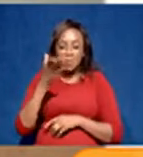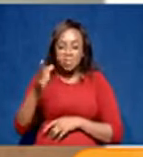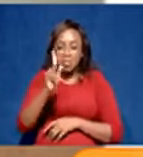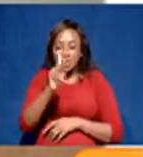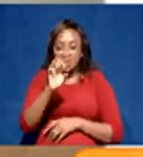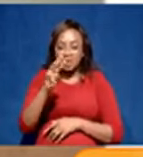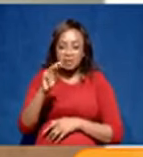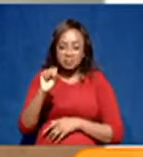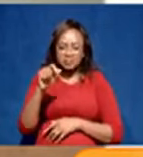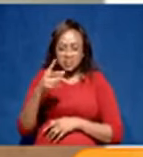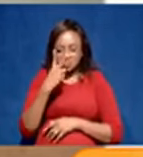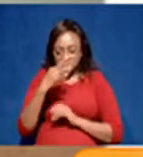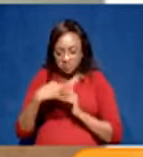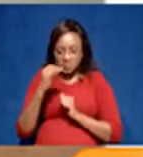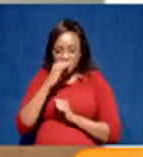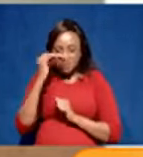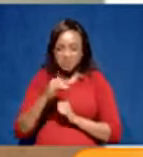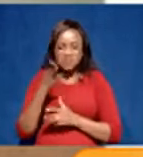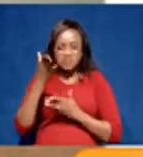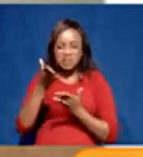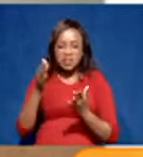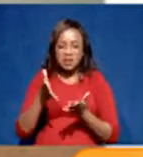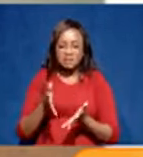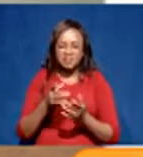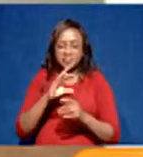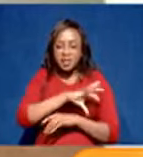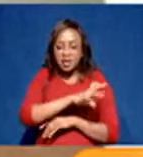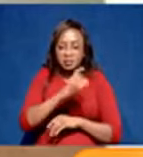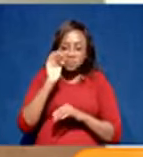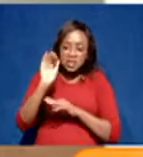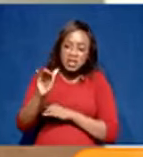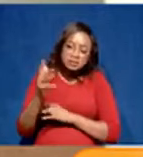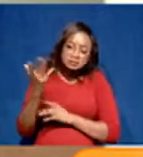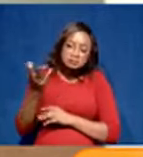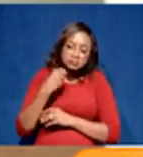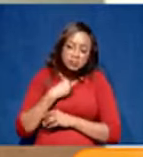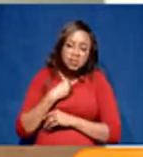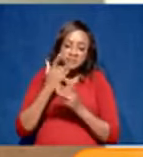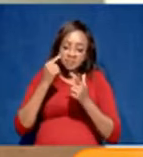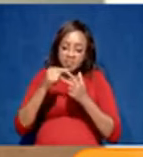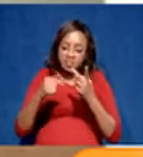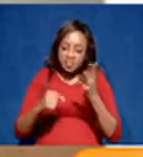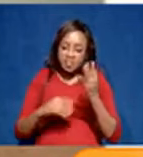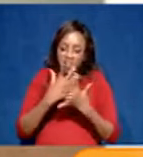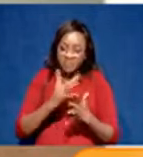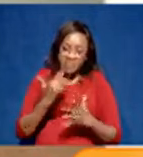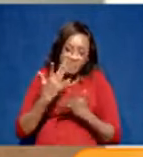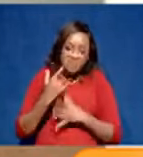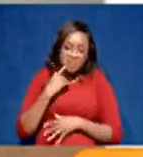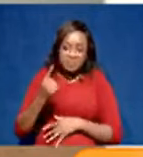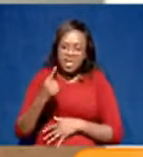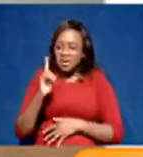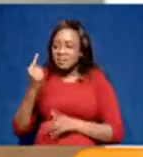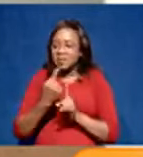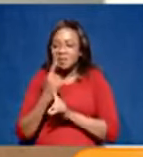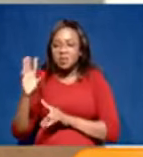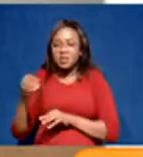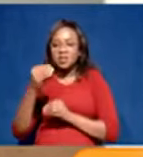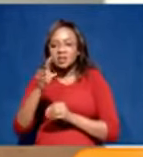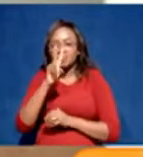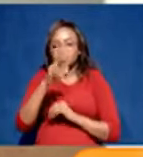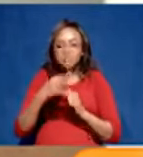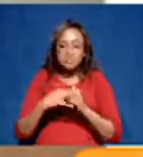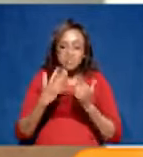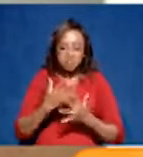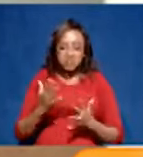at 28%. That a county would ask for 100 items or supplies, they would only be given 28 out of the